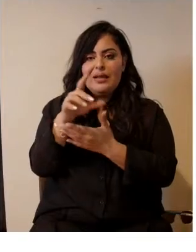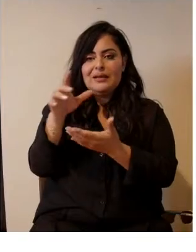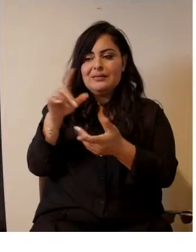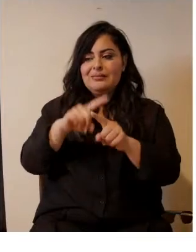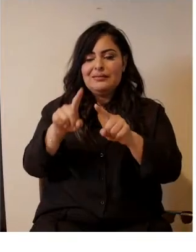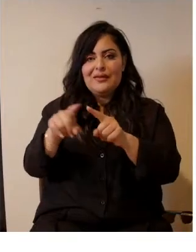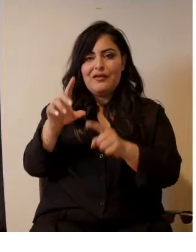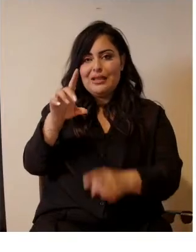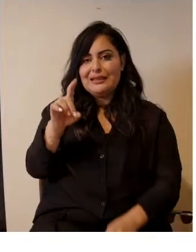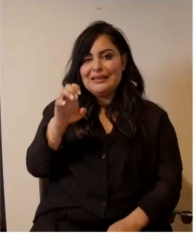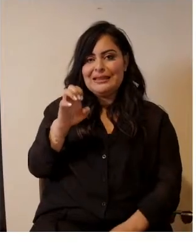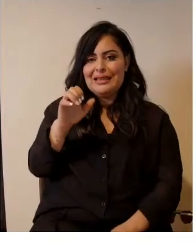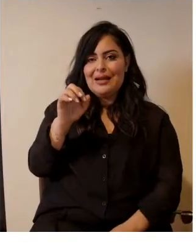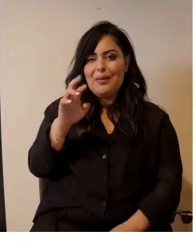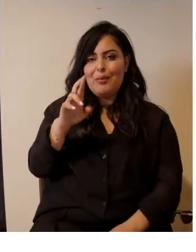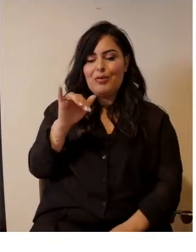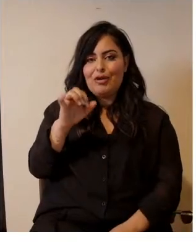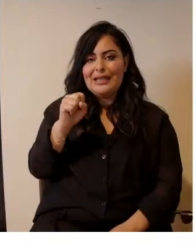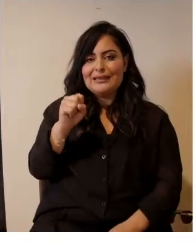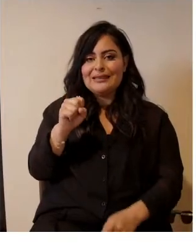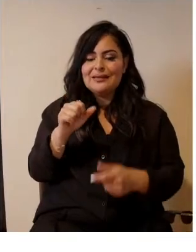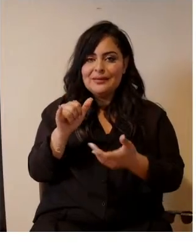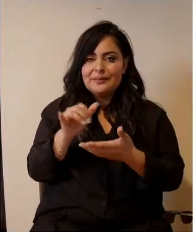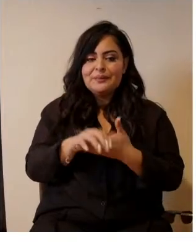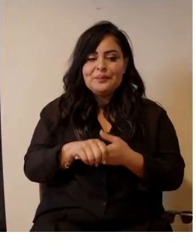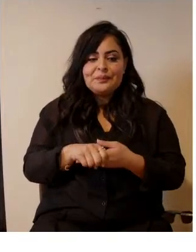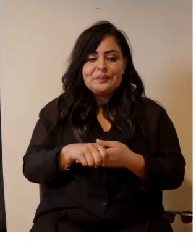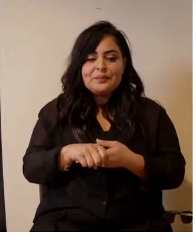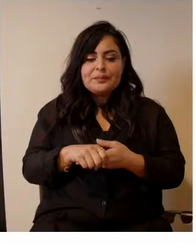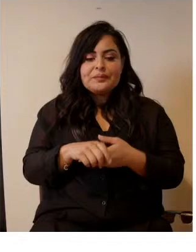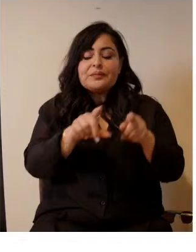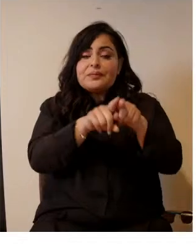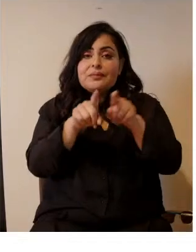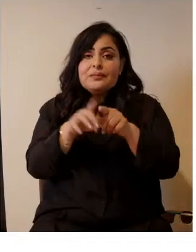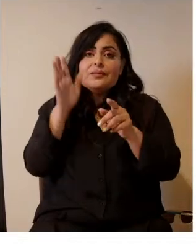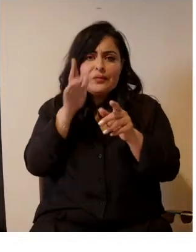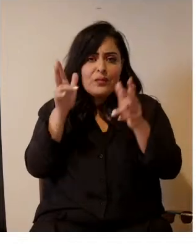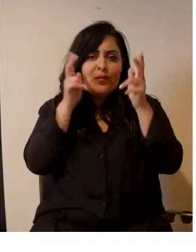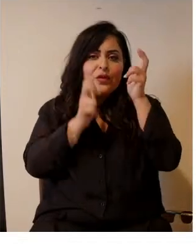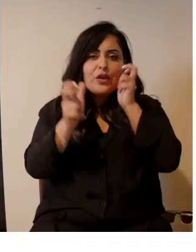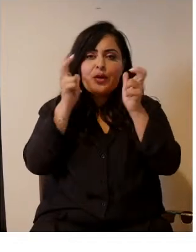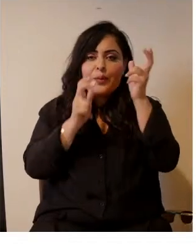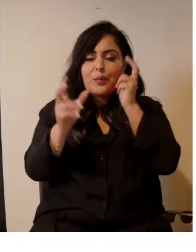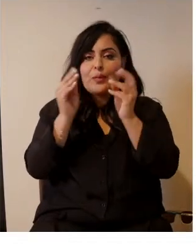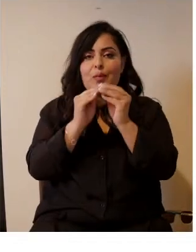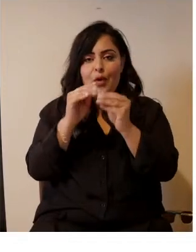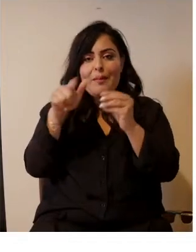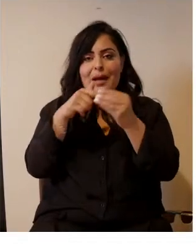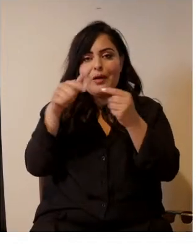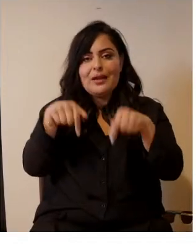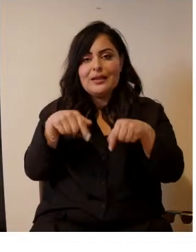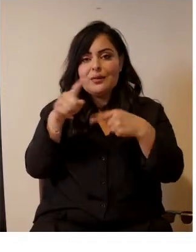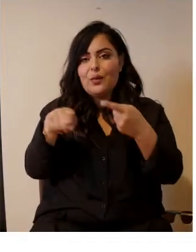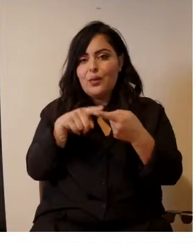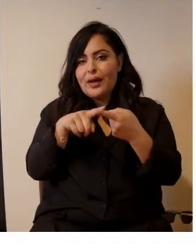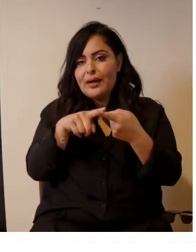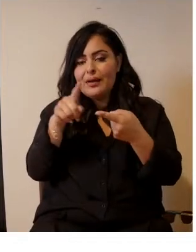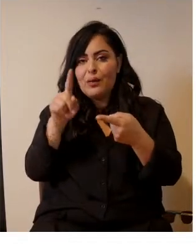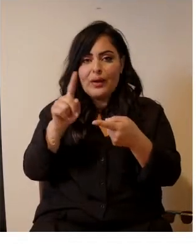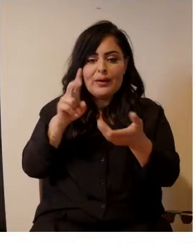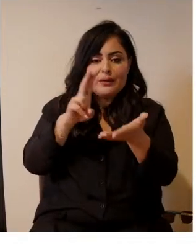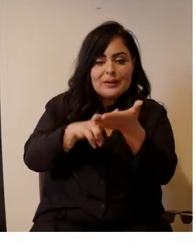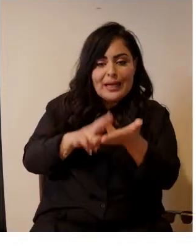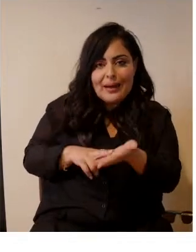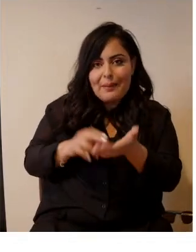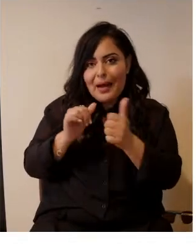first step in our process of recovery for you. You will hear more about this in the coming weeks, where to sign up, how to sign